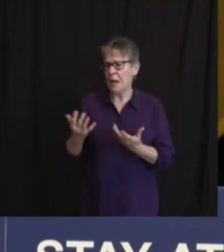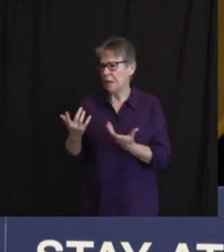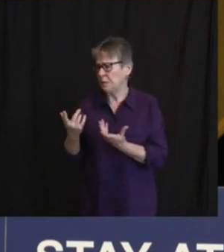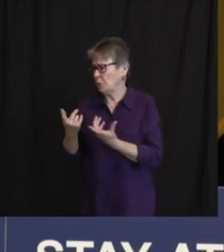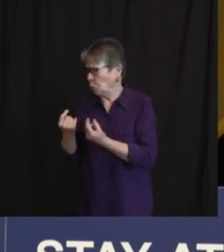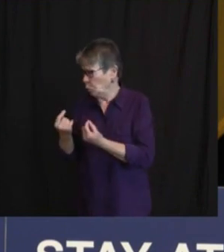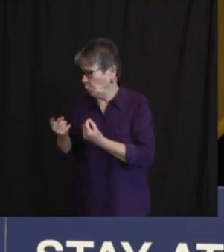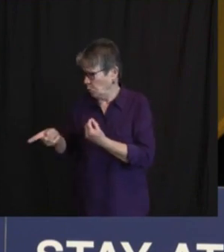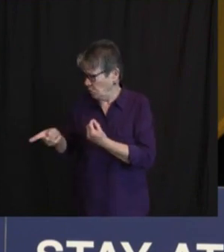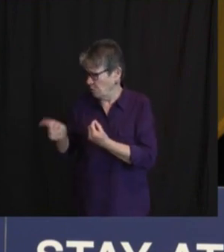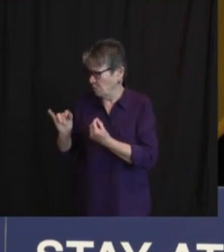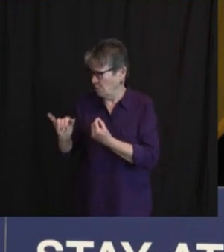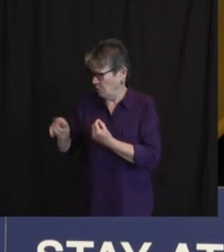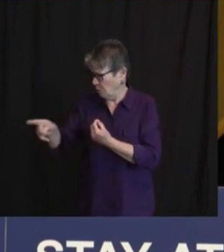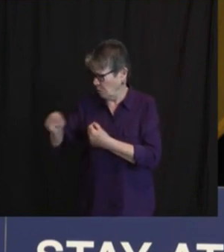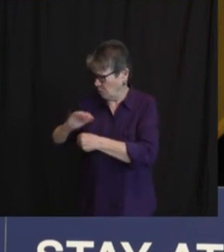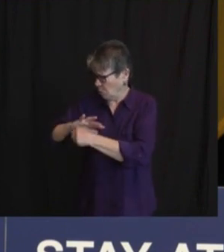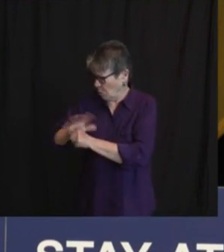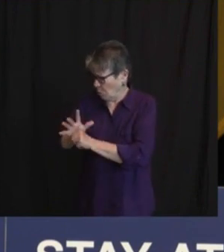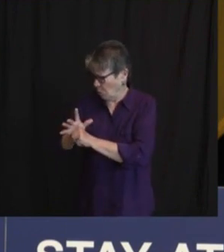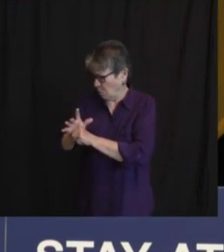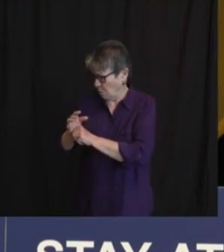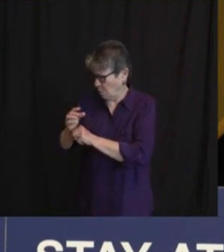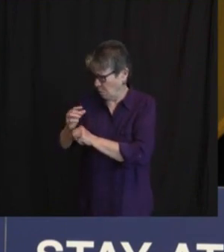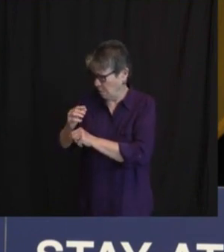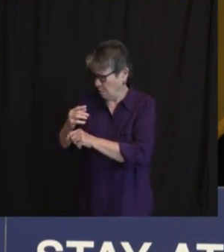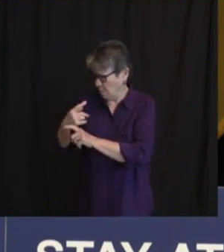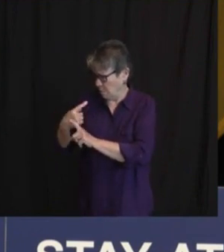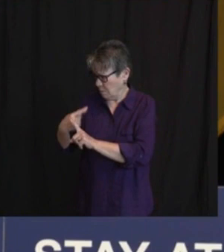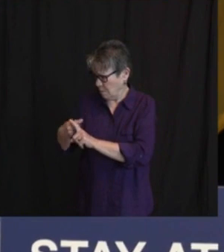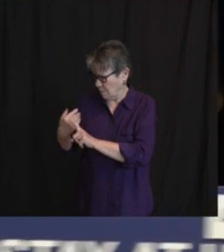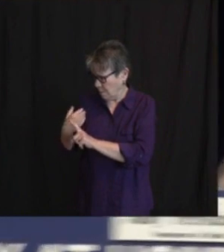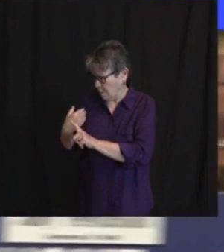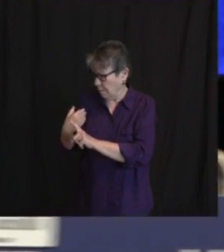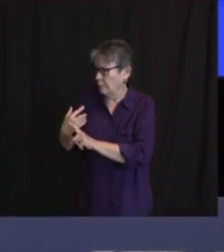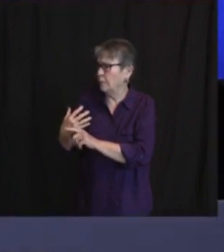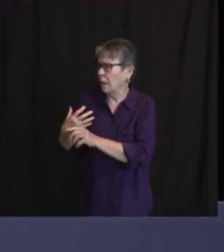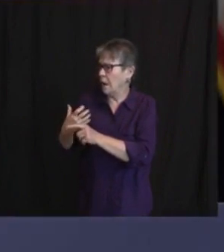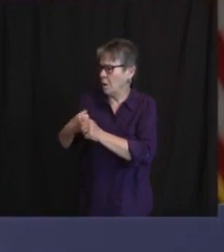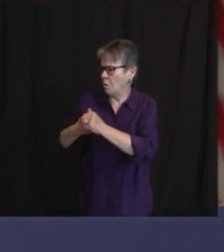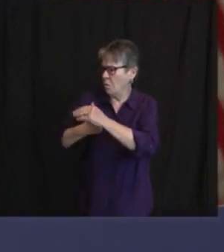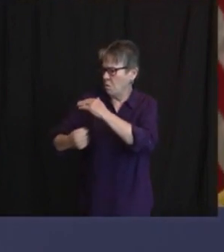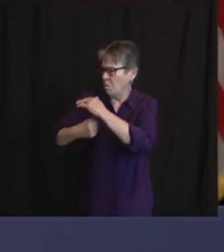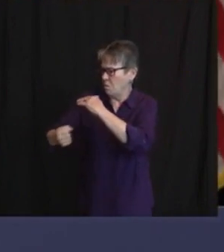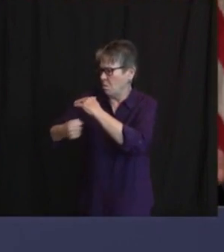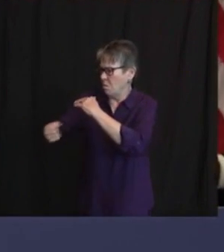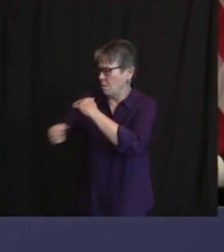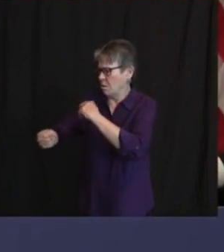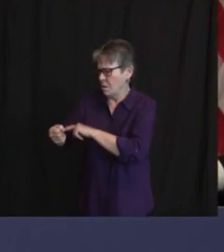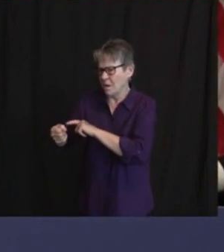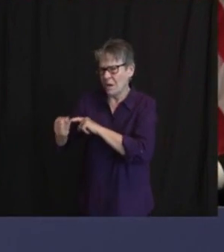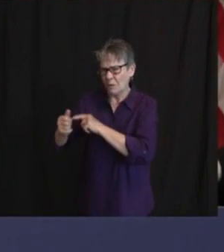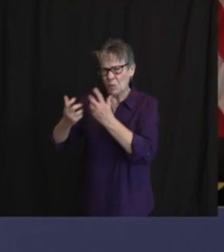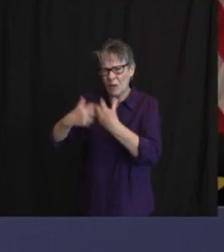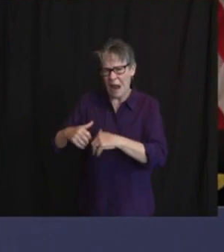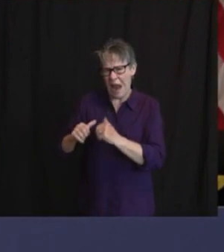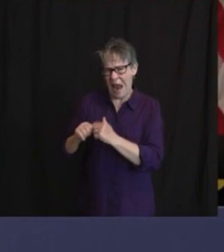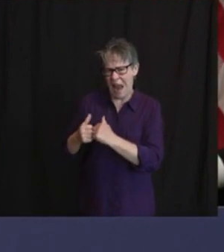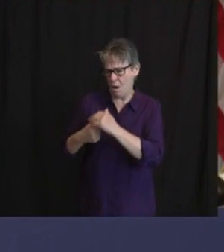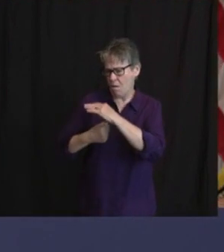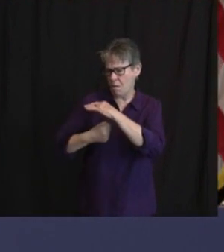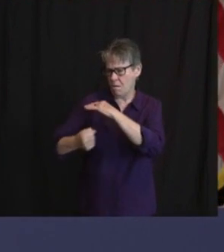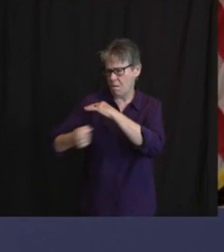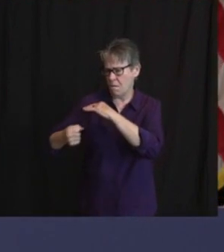working on now, and it's been a weekly journey. And you mentioned interaction with the commission. Just so our first commission